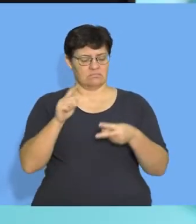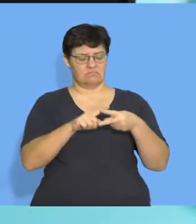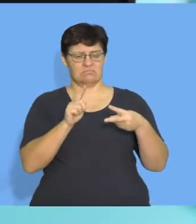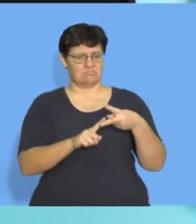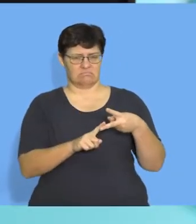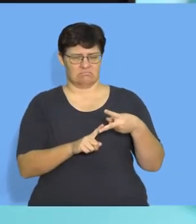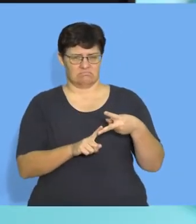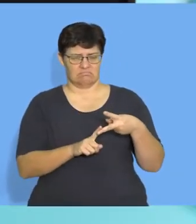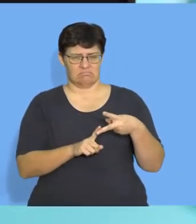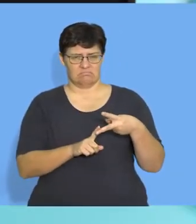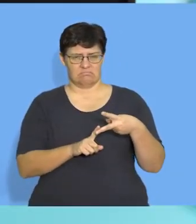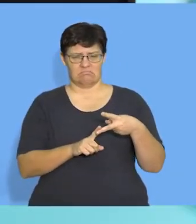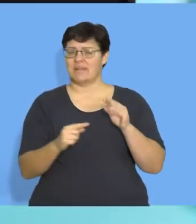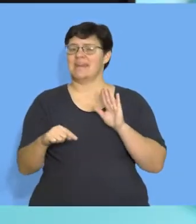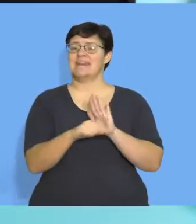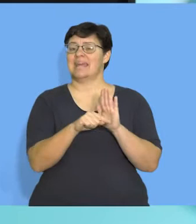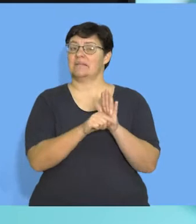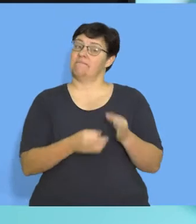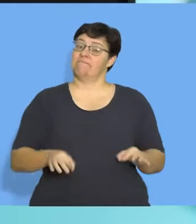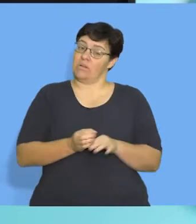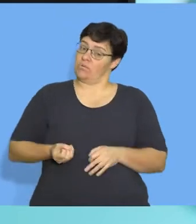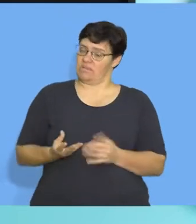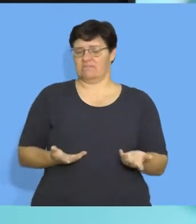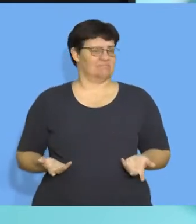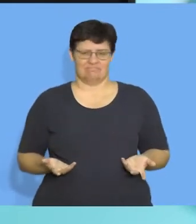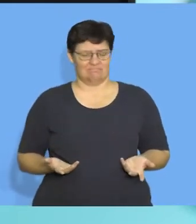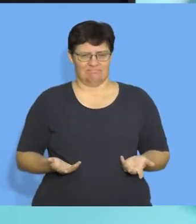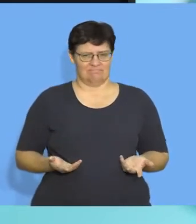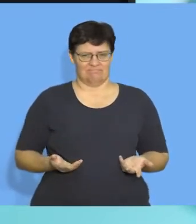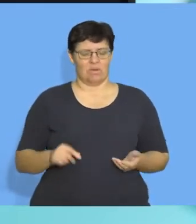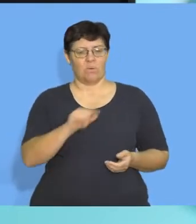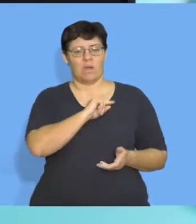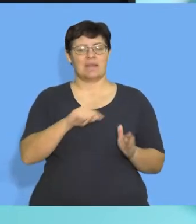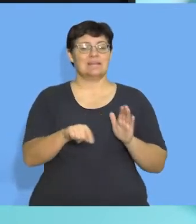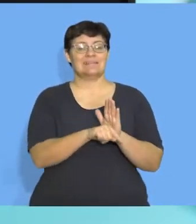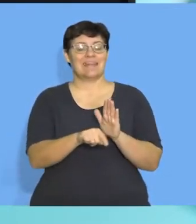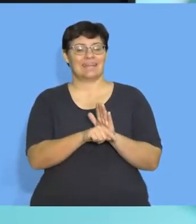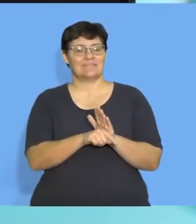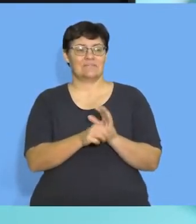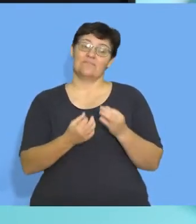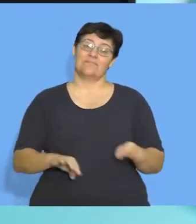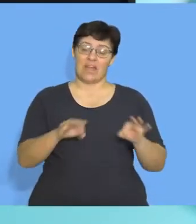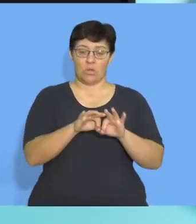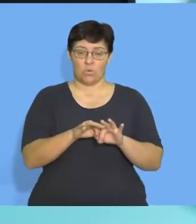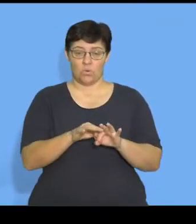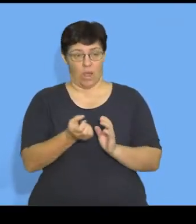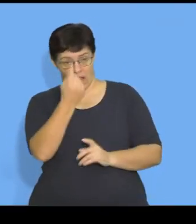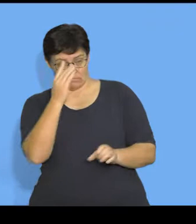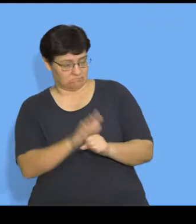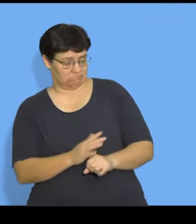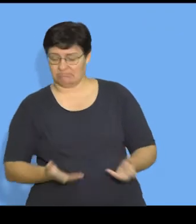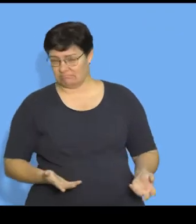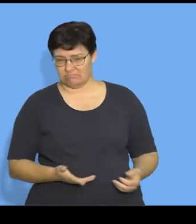in particular a negative value, okay? Because a negative value doesn't make sense.